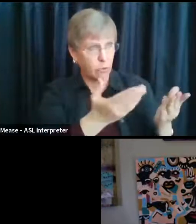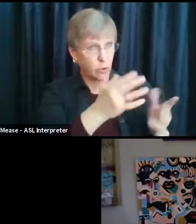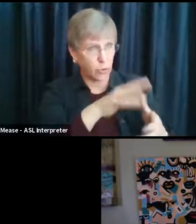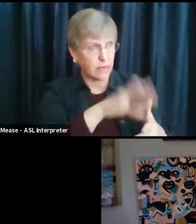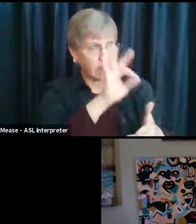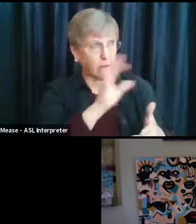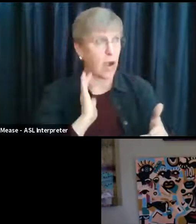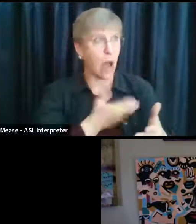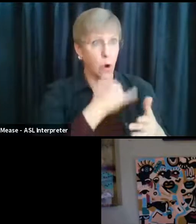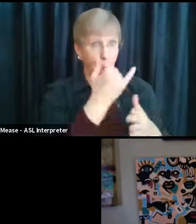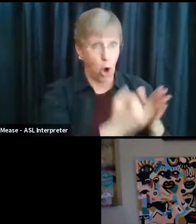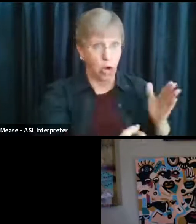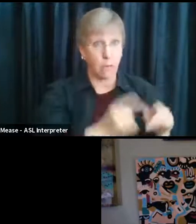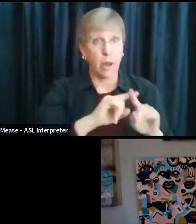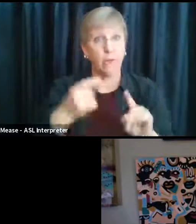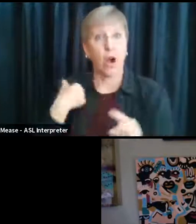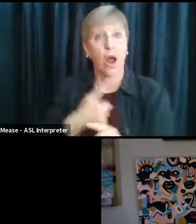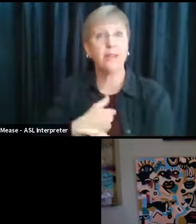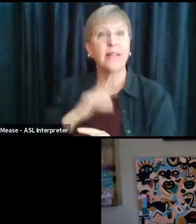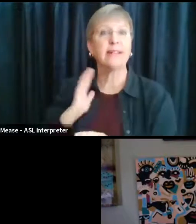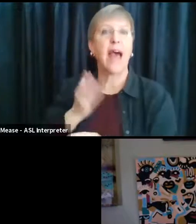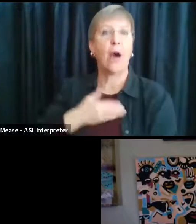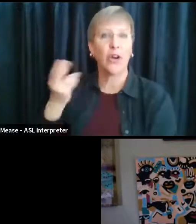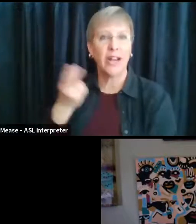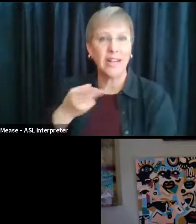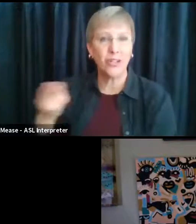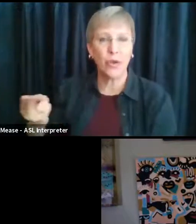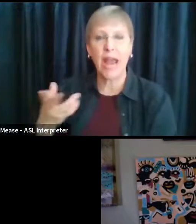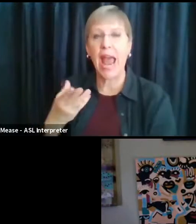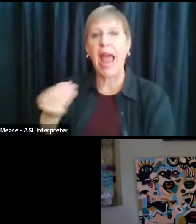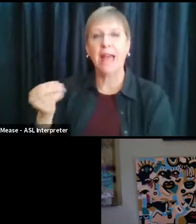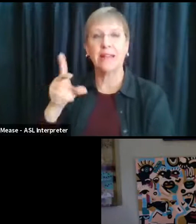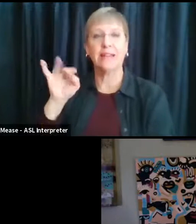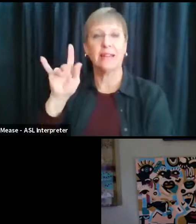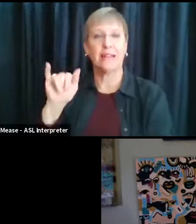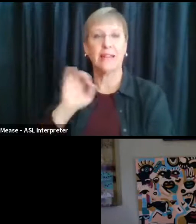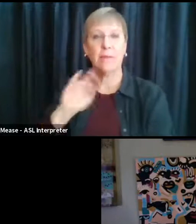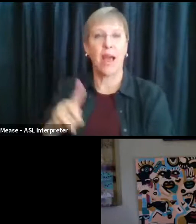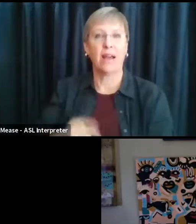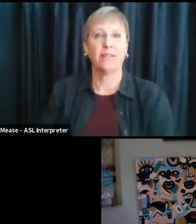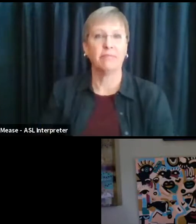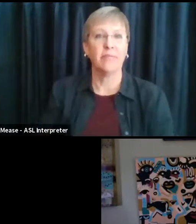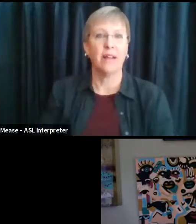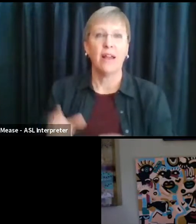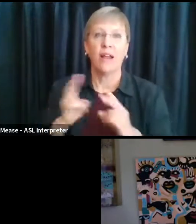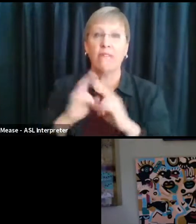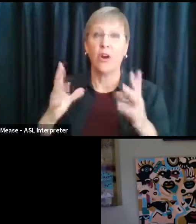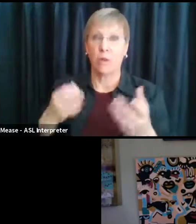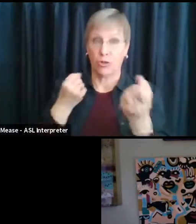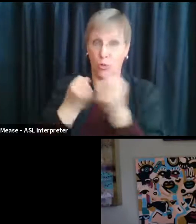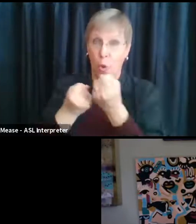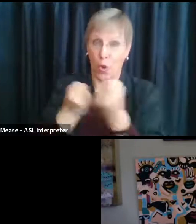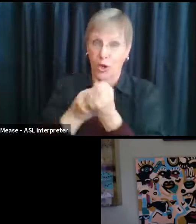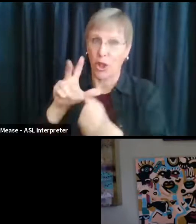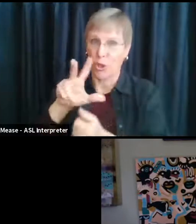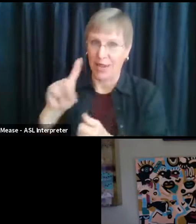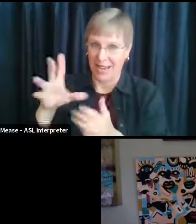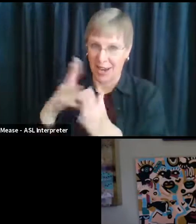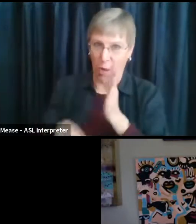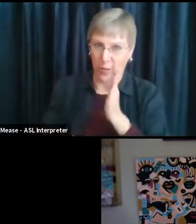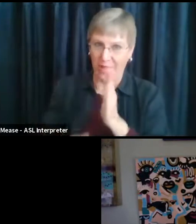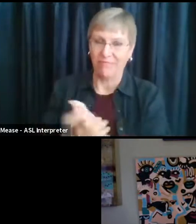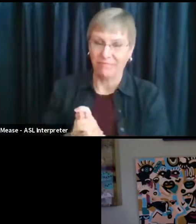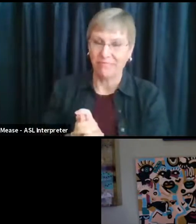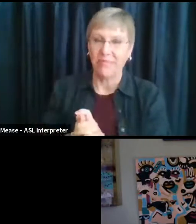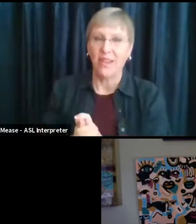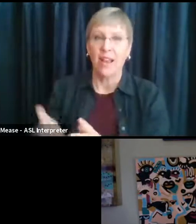our art. And for us, it would be our history and dignity back. So I'm very much in favor of 3D copies.